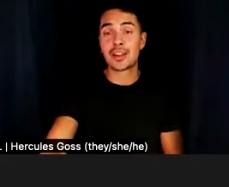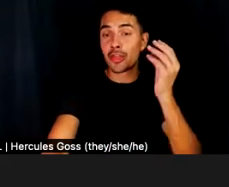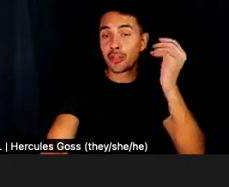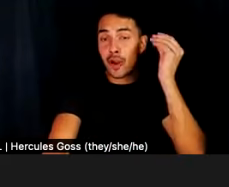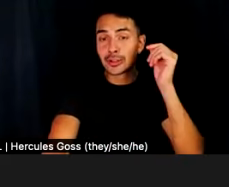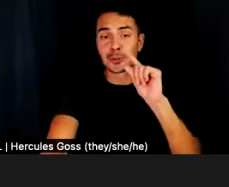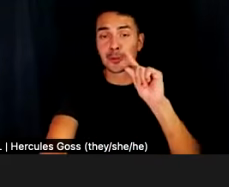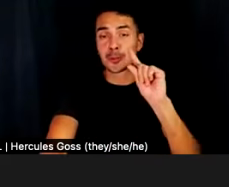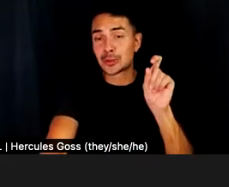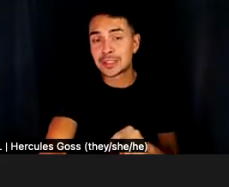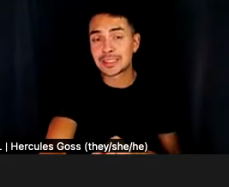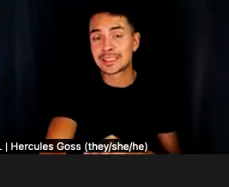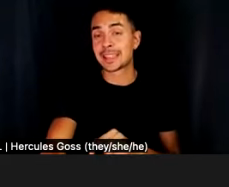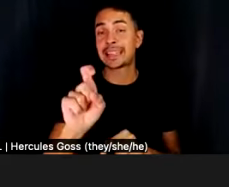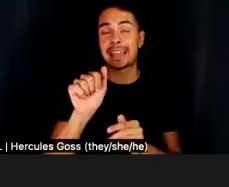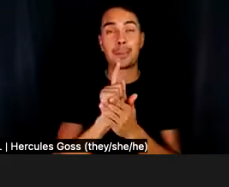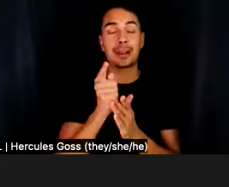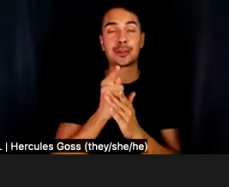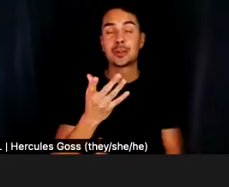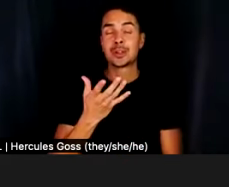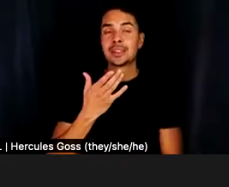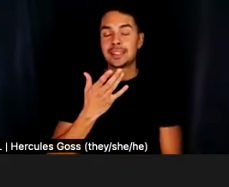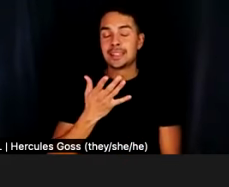questions? Probably need a minute to digest. That was a lot.